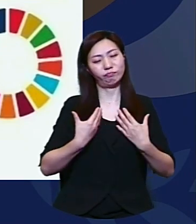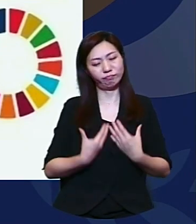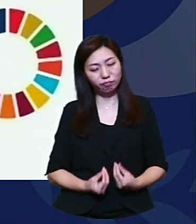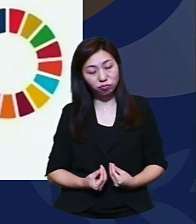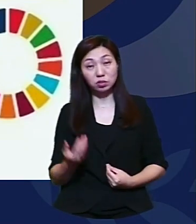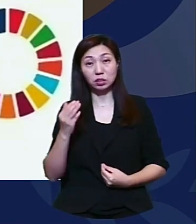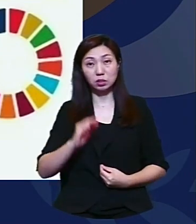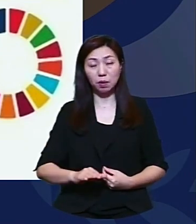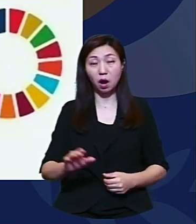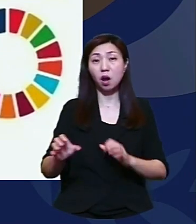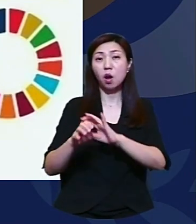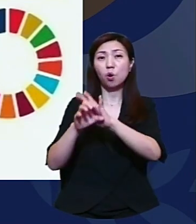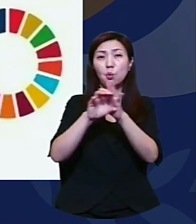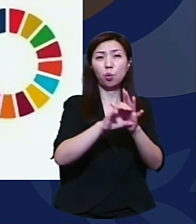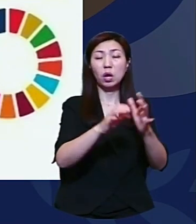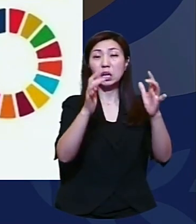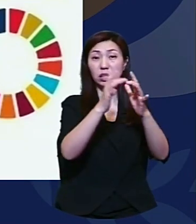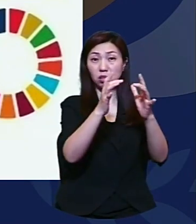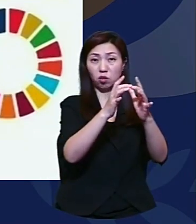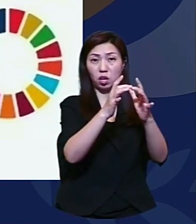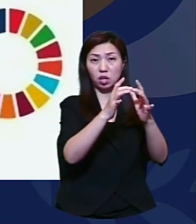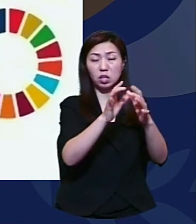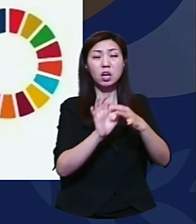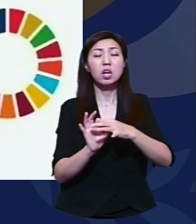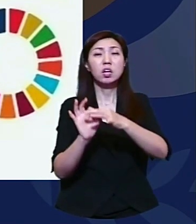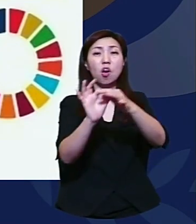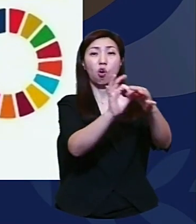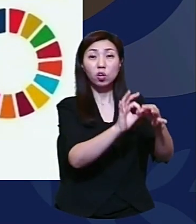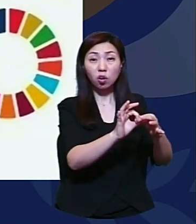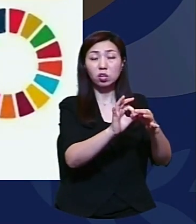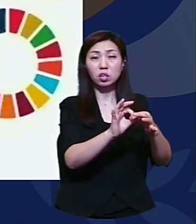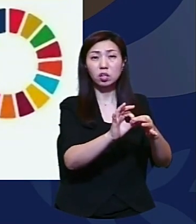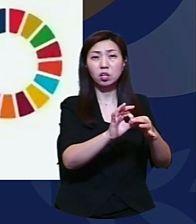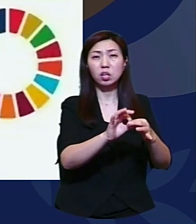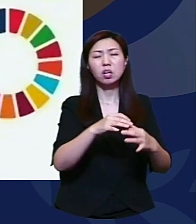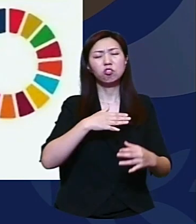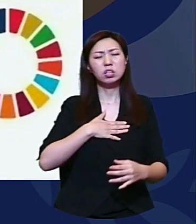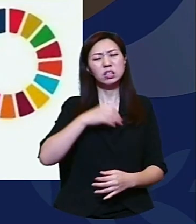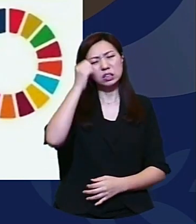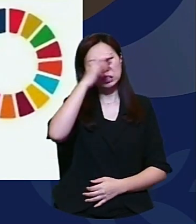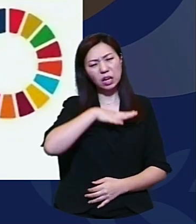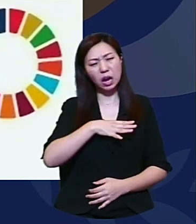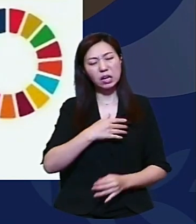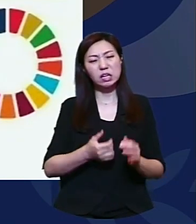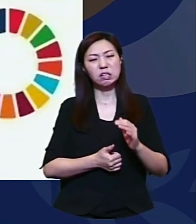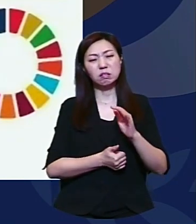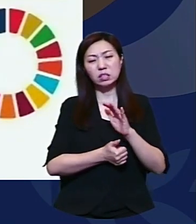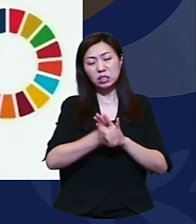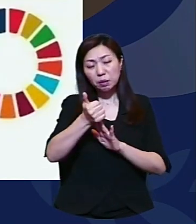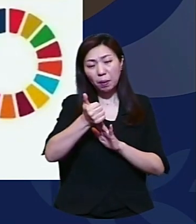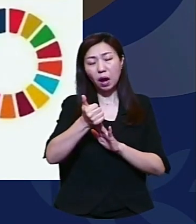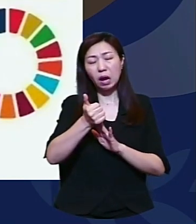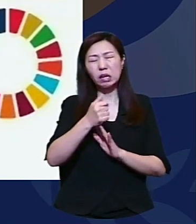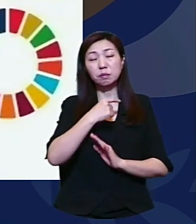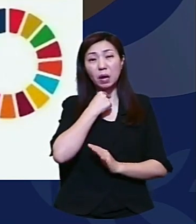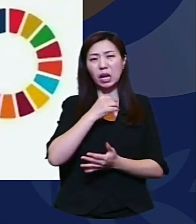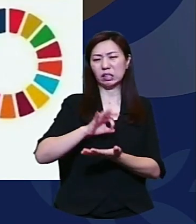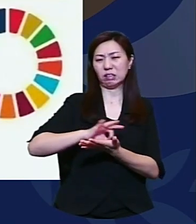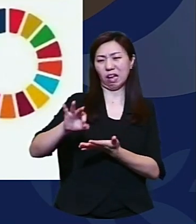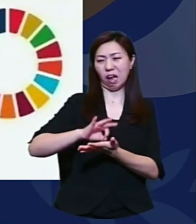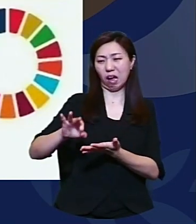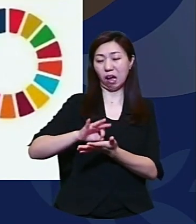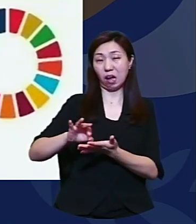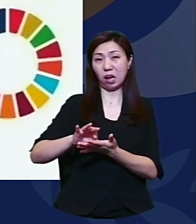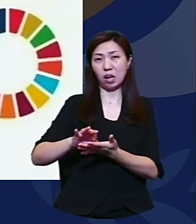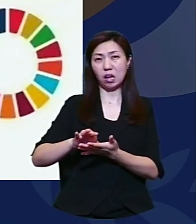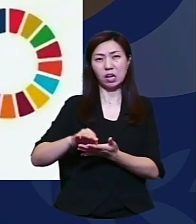connectivity is no longer something desirable. It's a must. Broadband networks are vital for human development